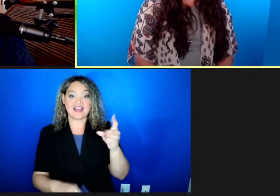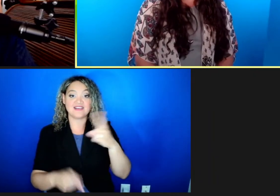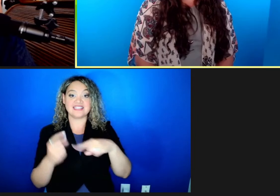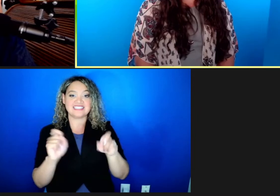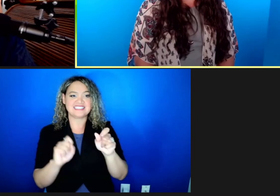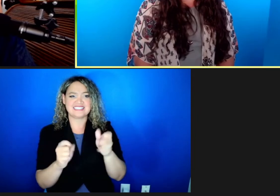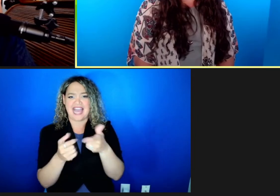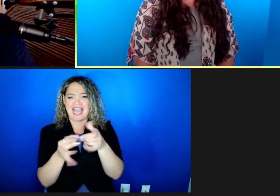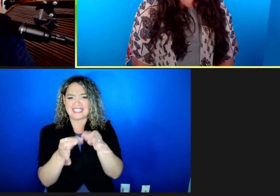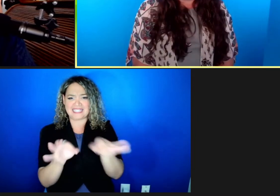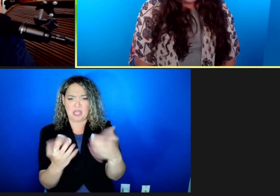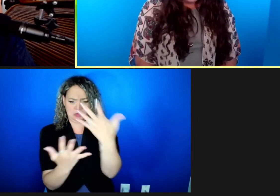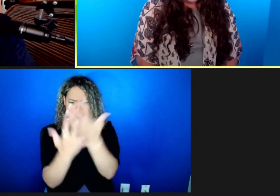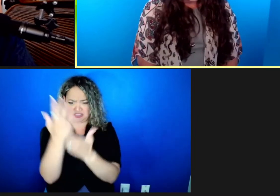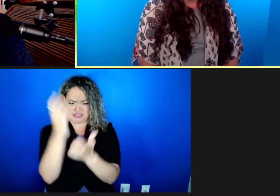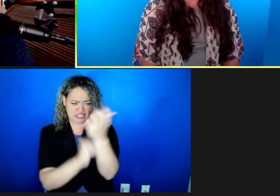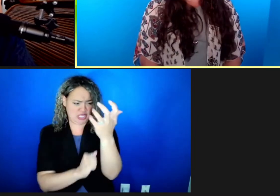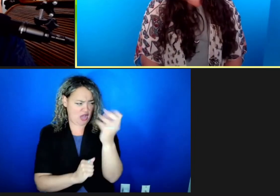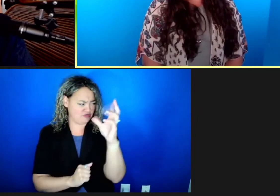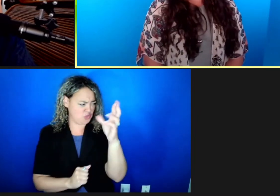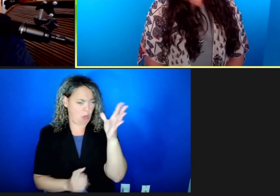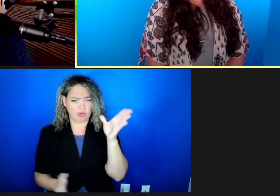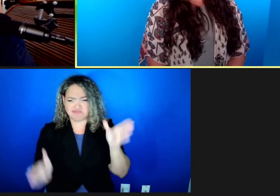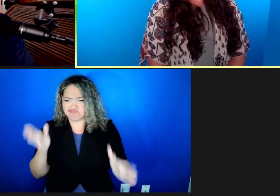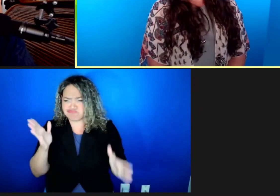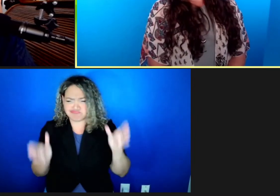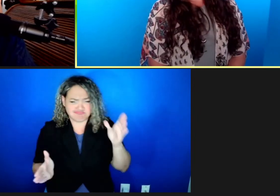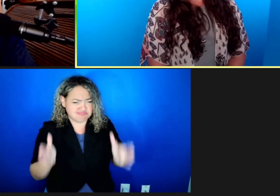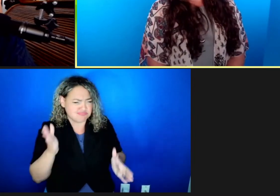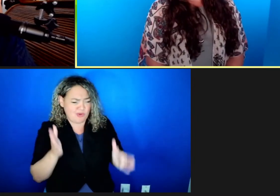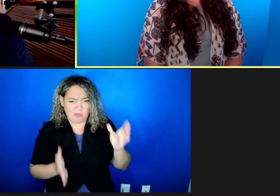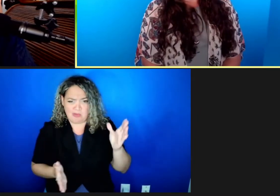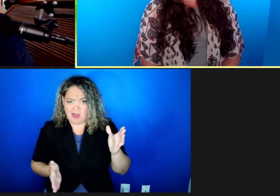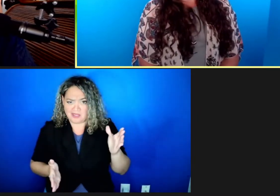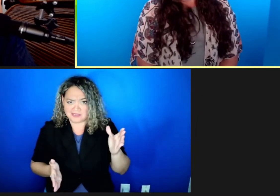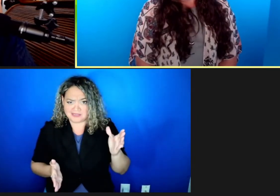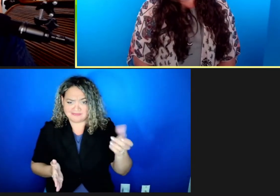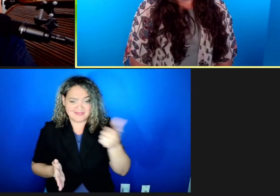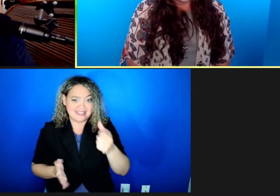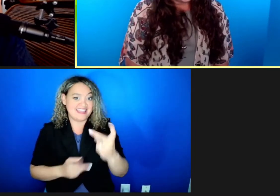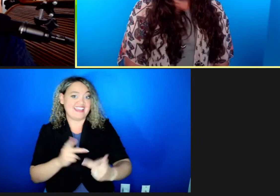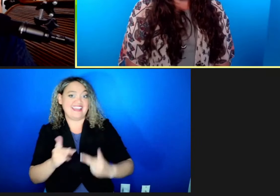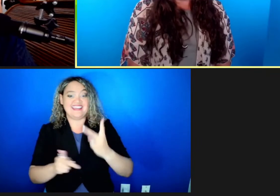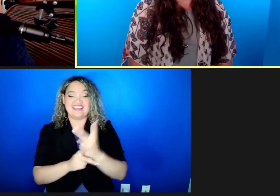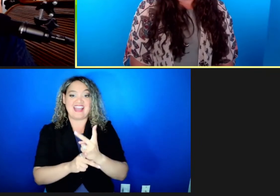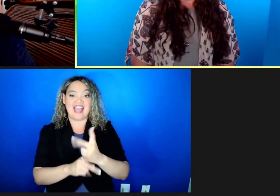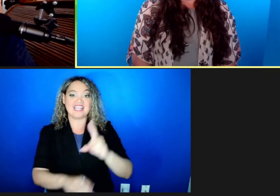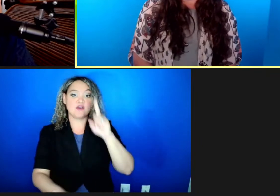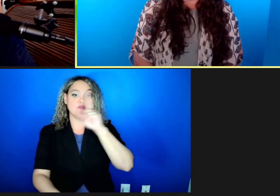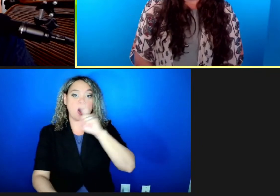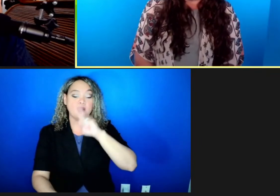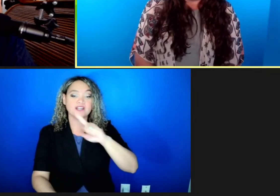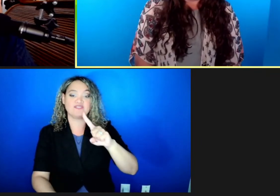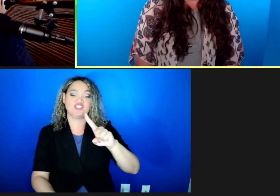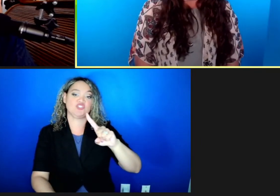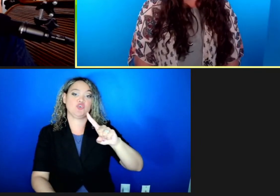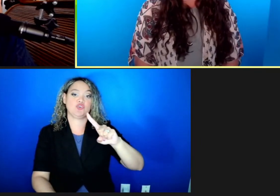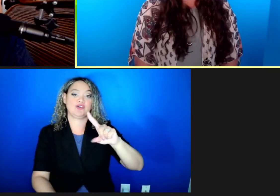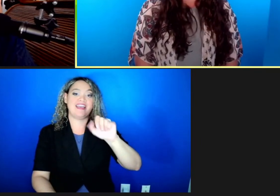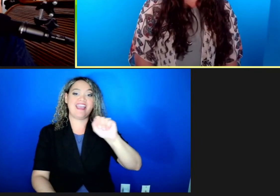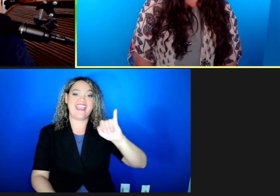gloves and sign language robots and any kind of AI sort of sign language